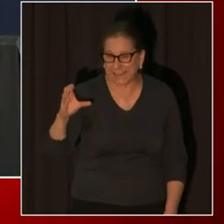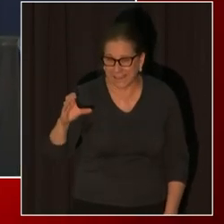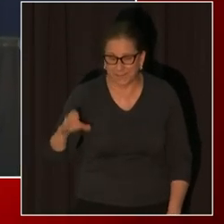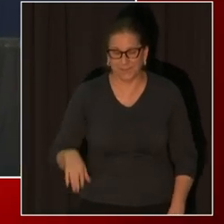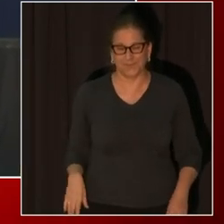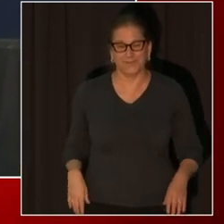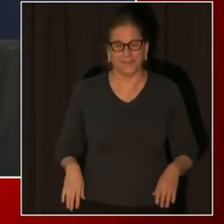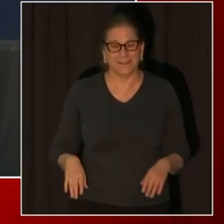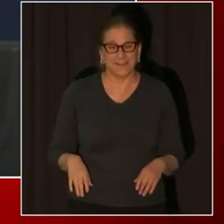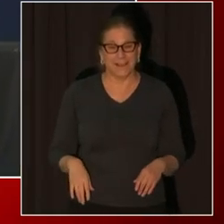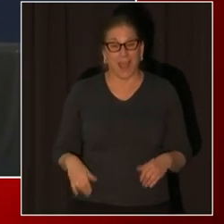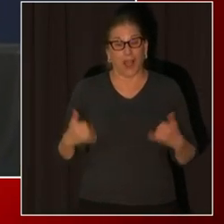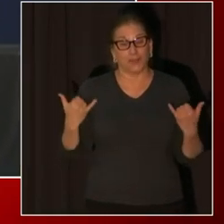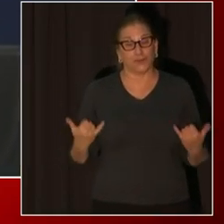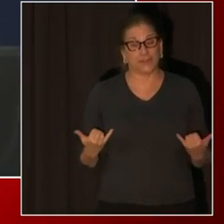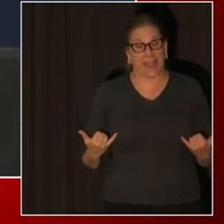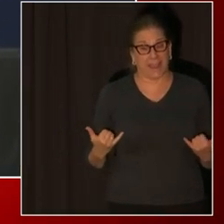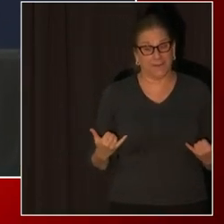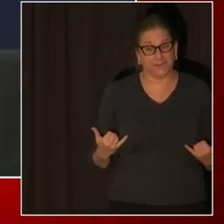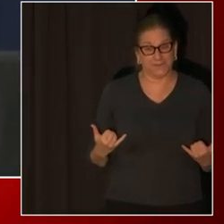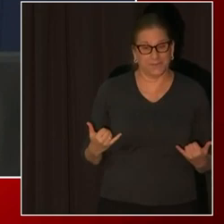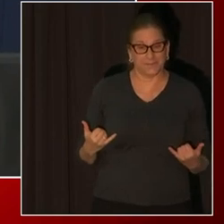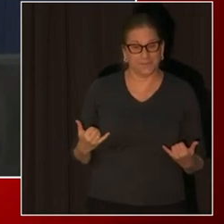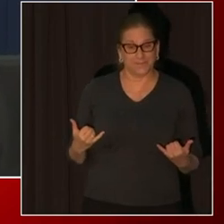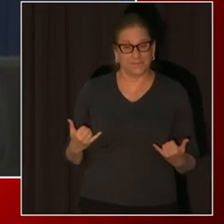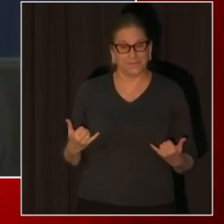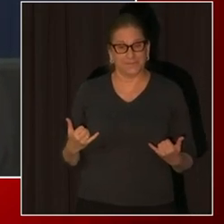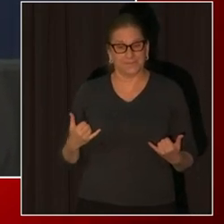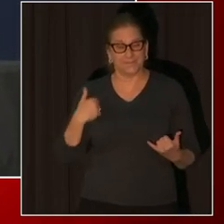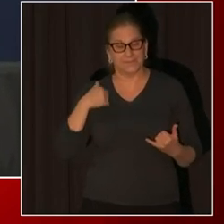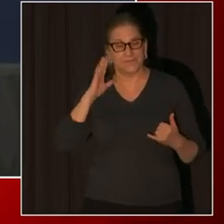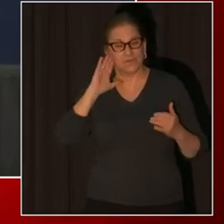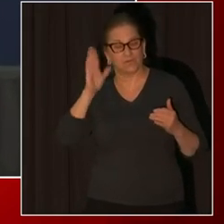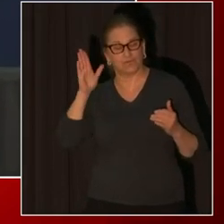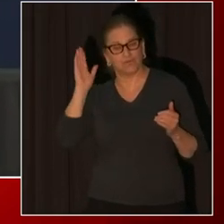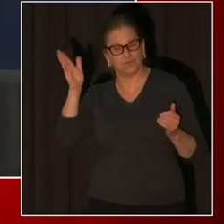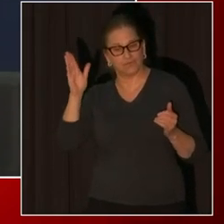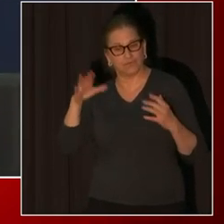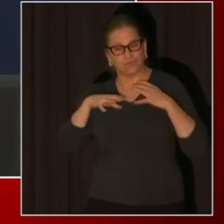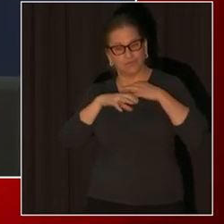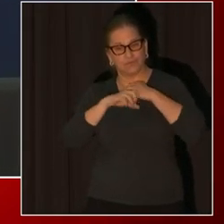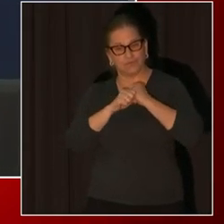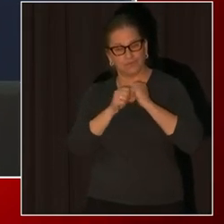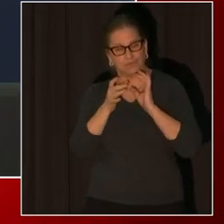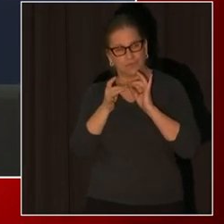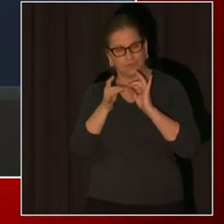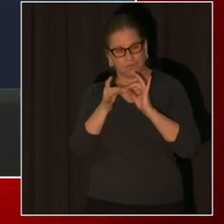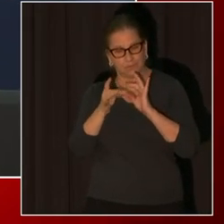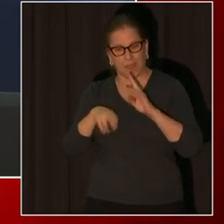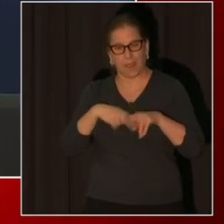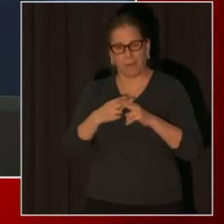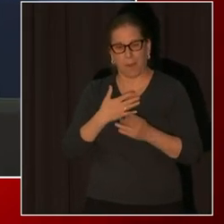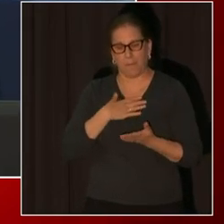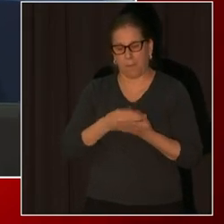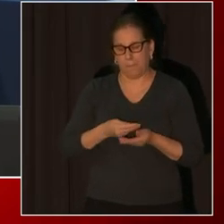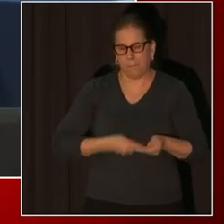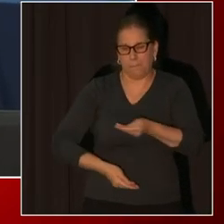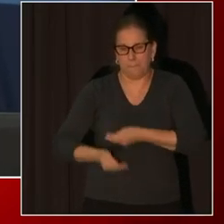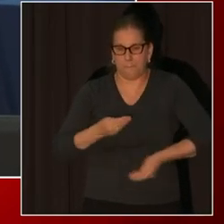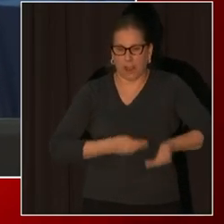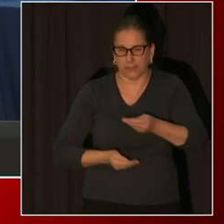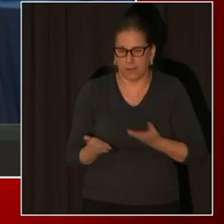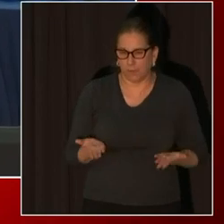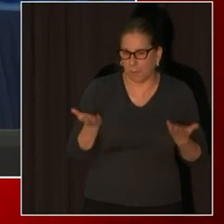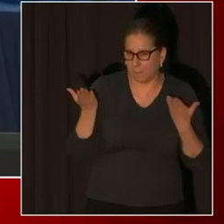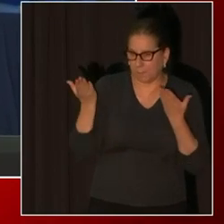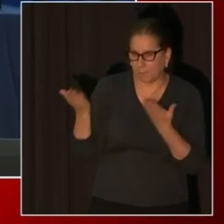am presenting a briefing on my budget proposal to the council for fiscal